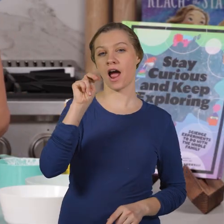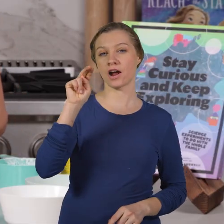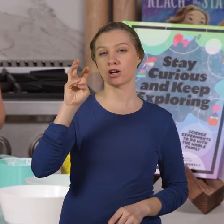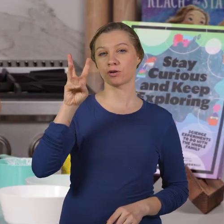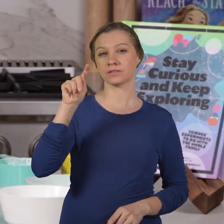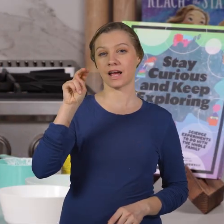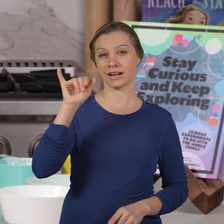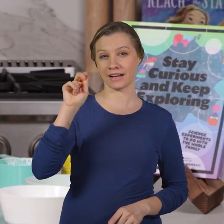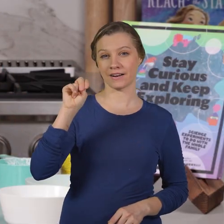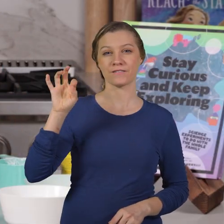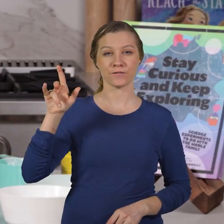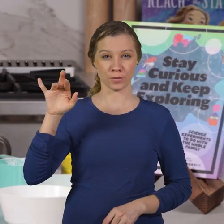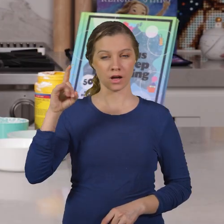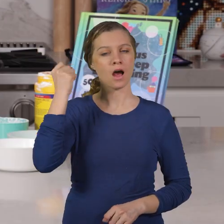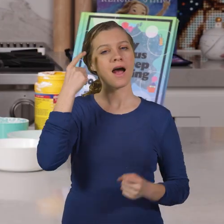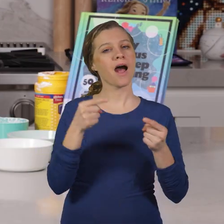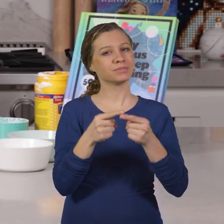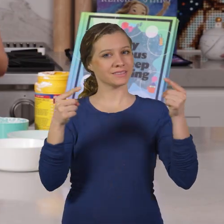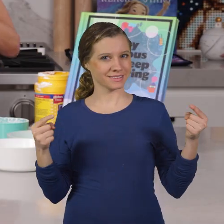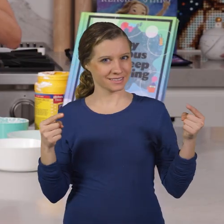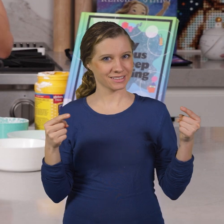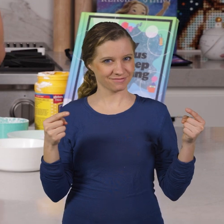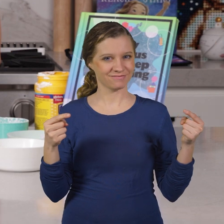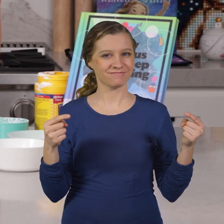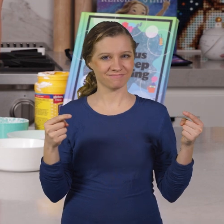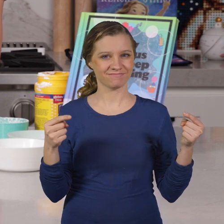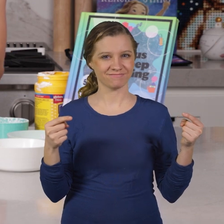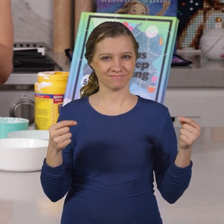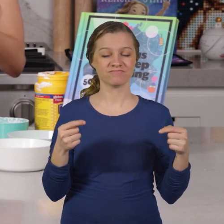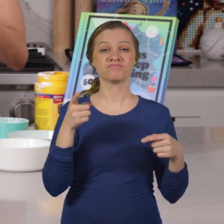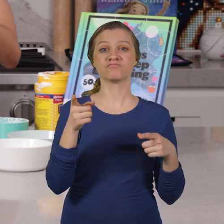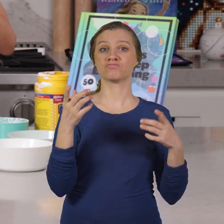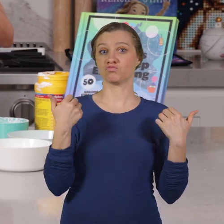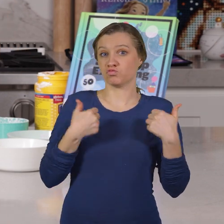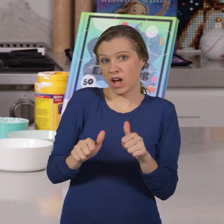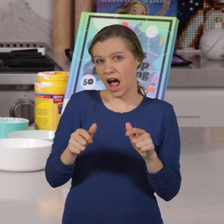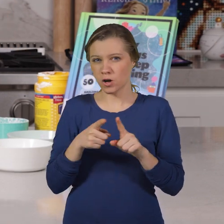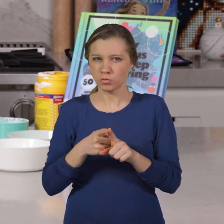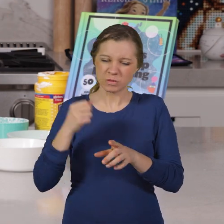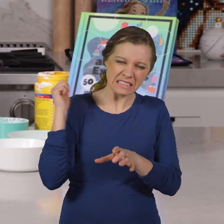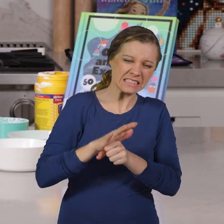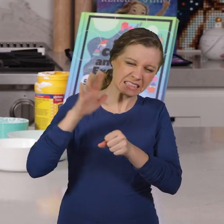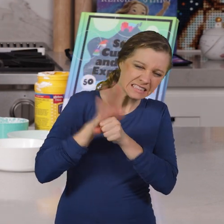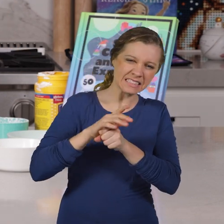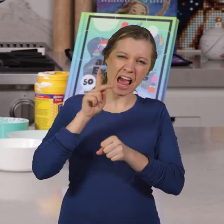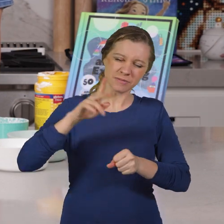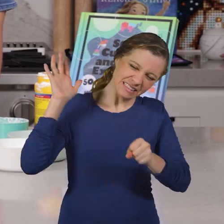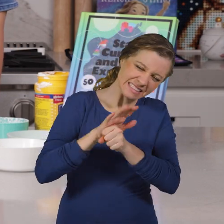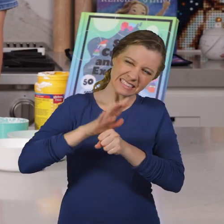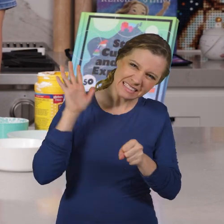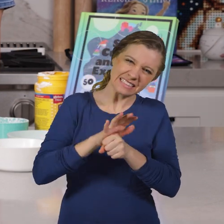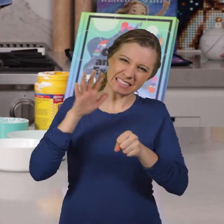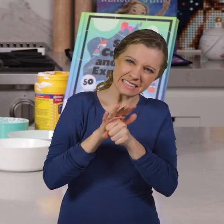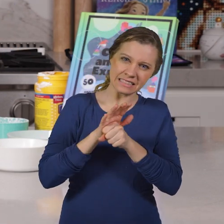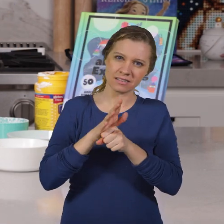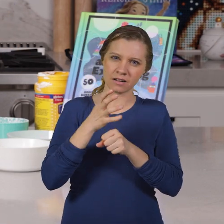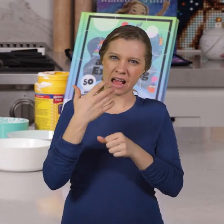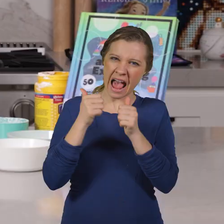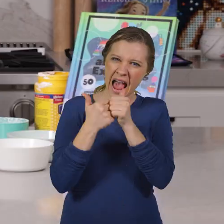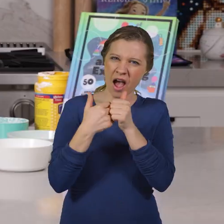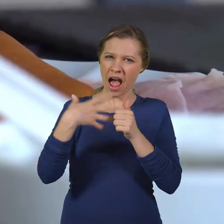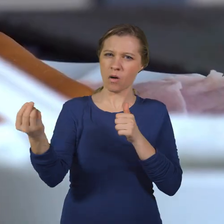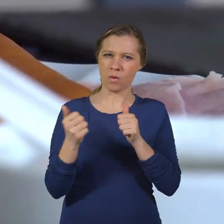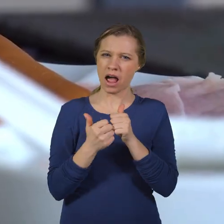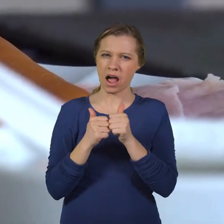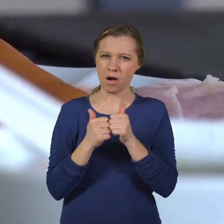another non-Newtonian fluid, but it acts in the opposite way. So if you've ever tried to get ketchup out of a glass bottle, do you know the